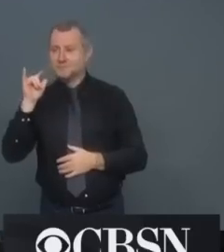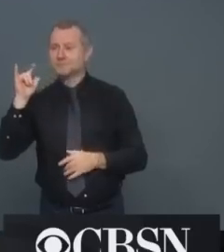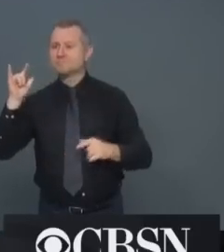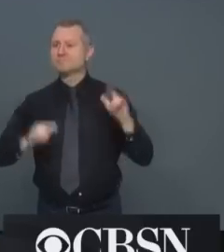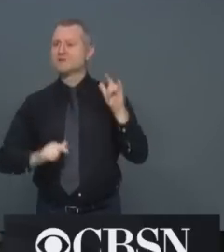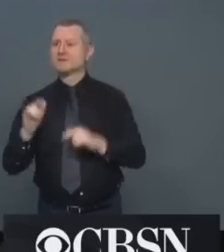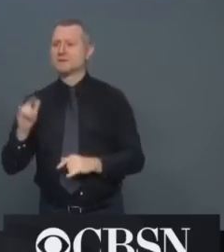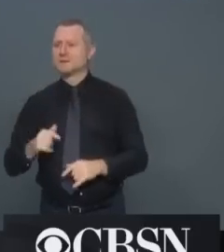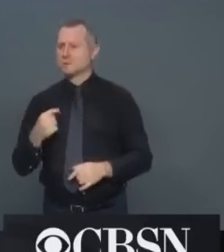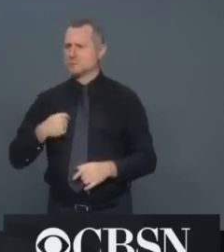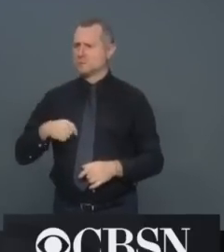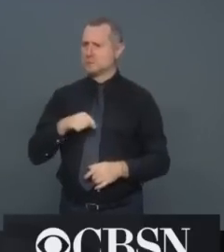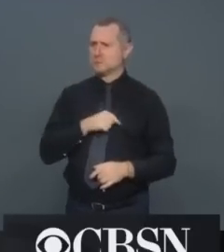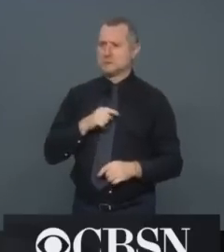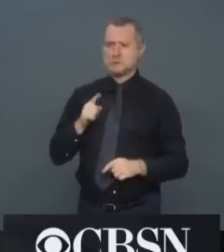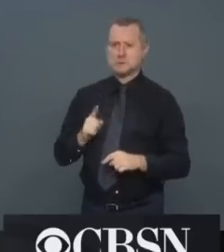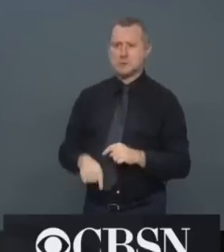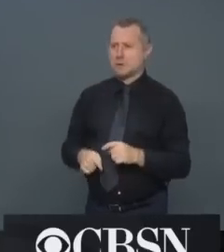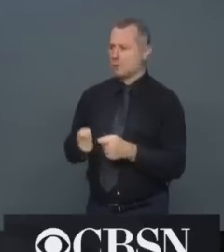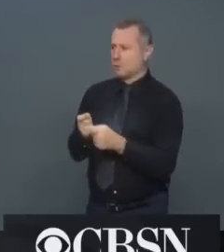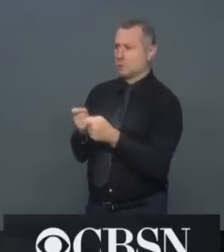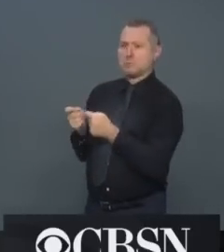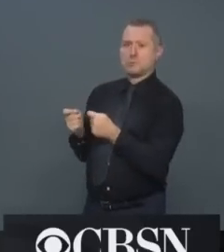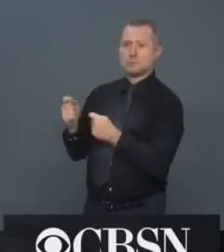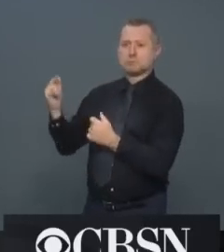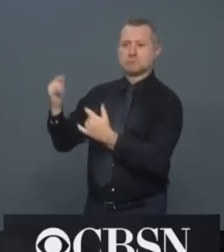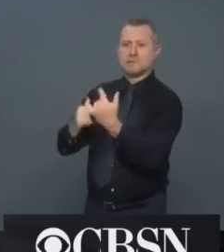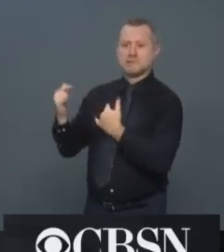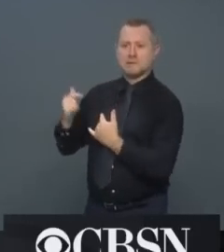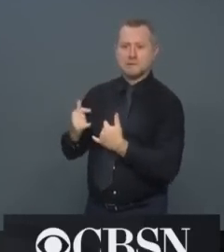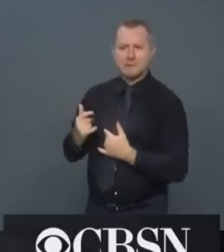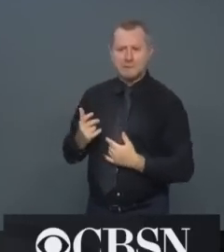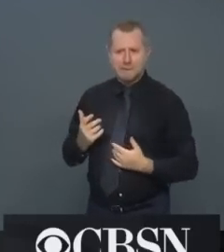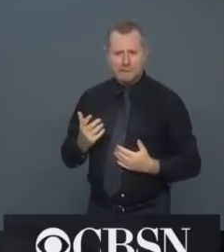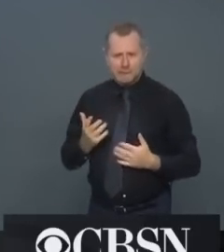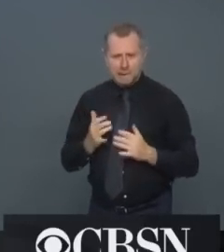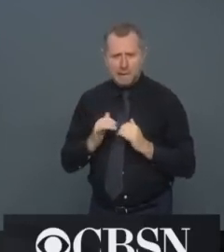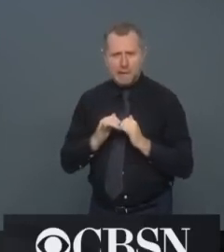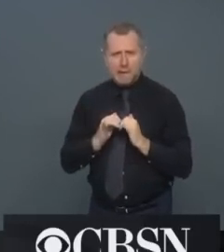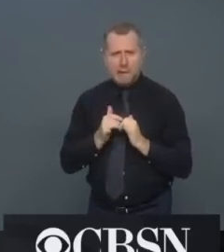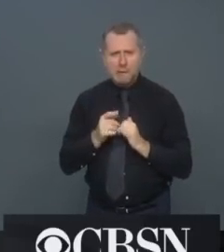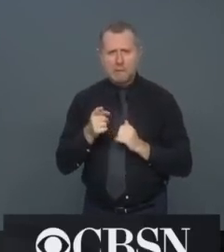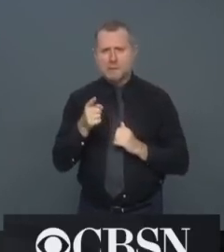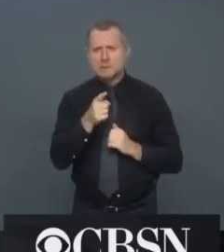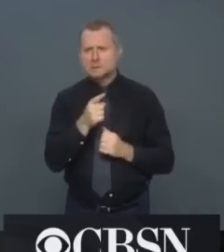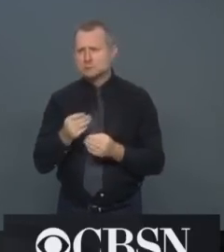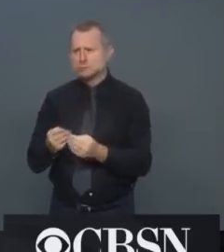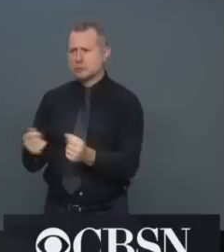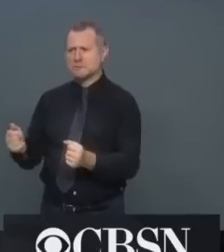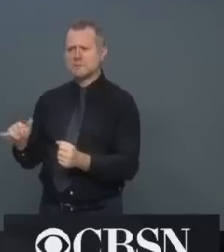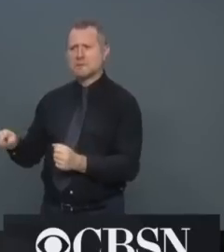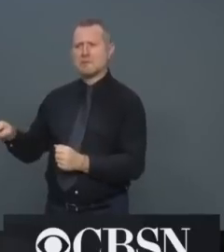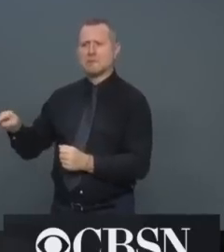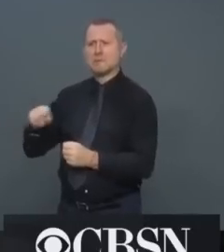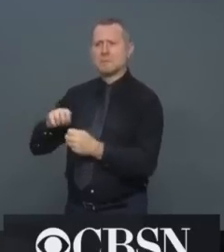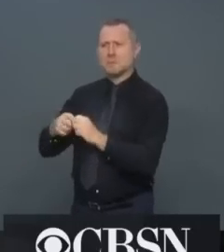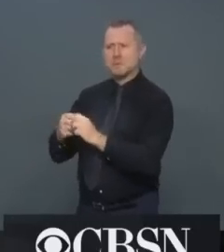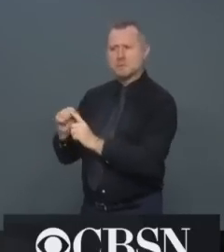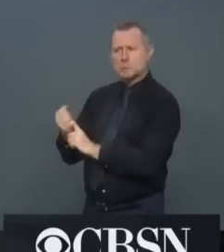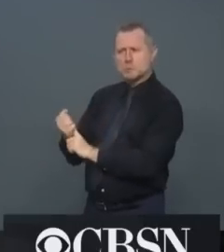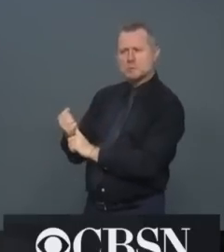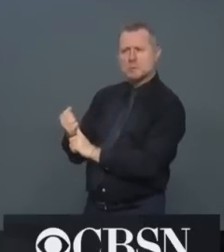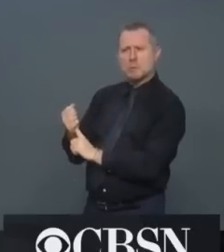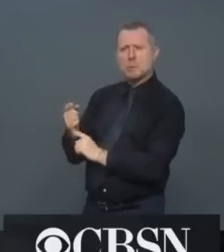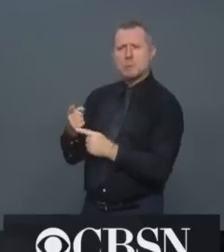whatsoever. So I was wondering, how can you reconcile that scenario with the fact that